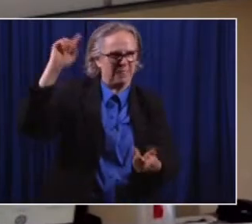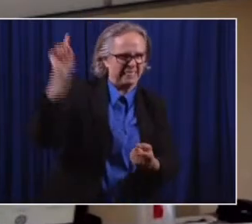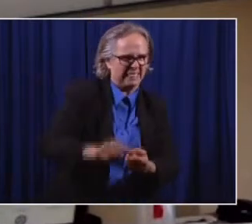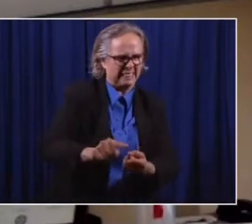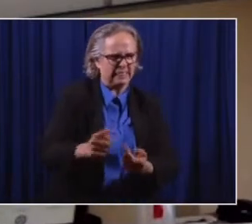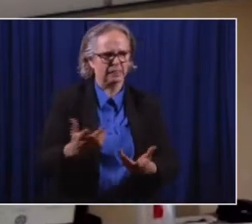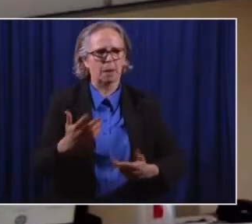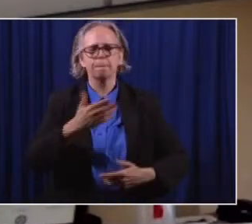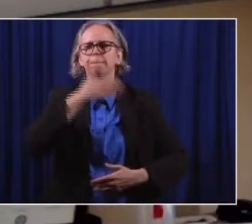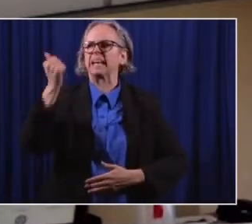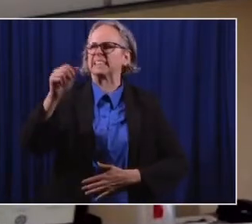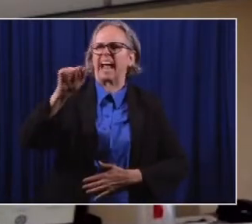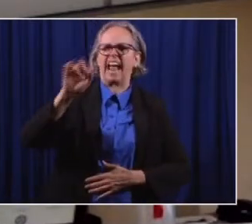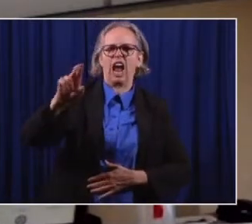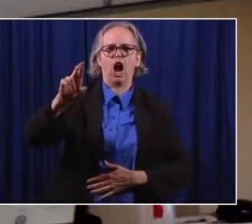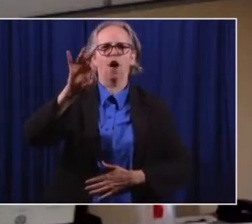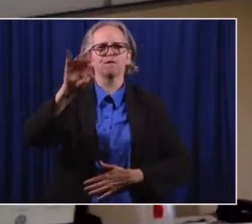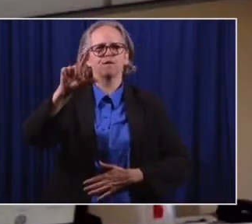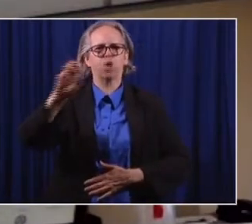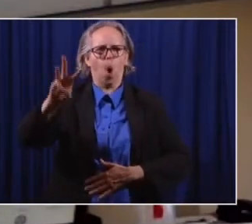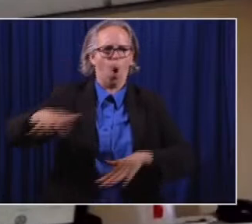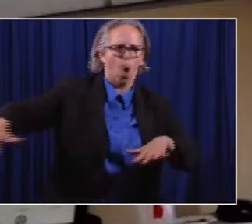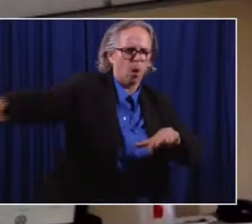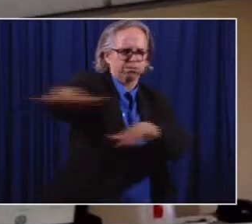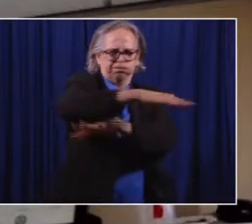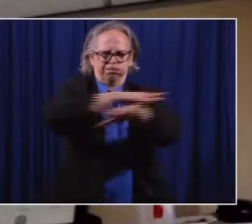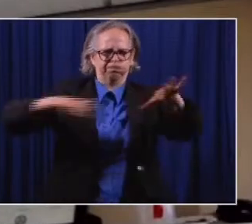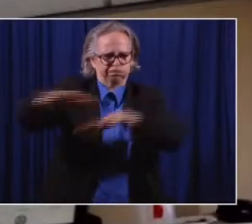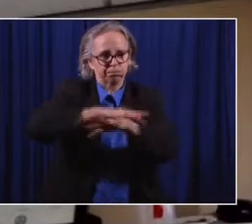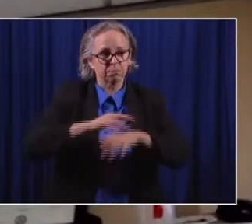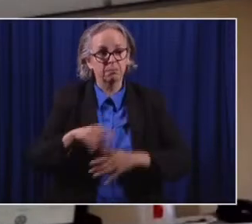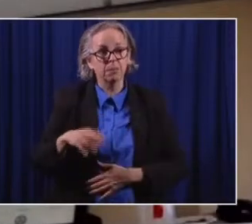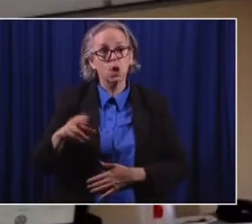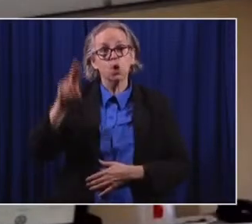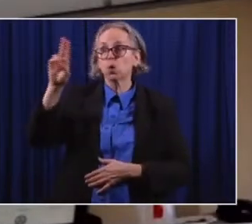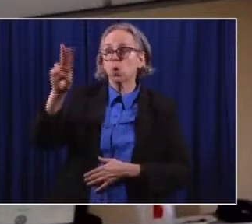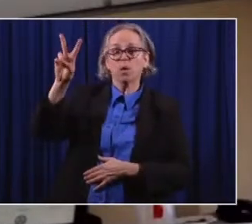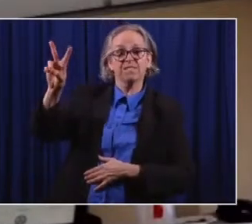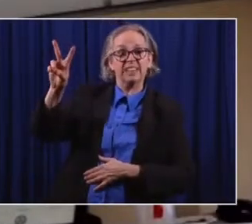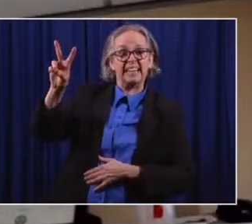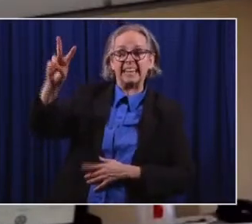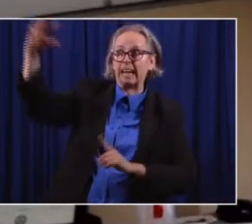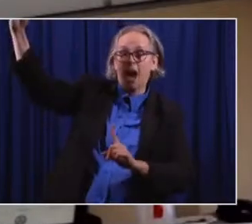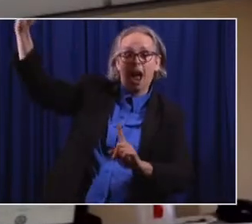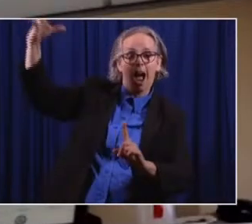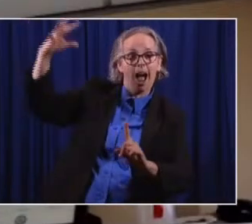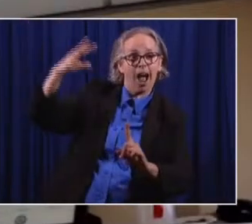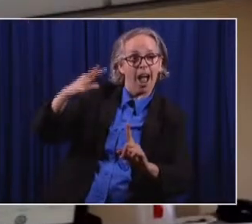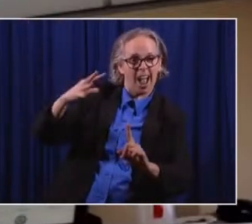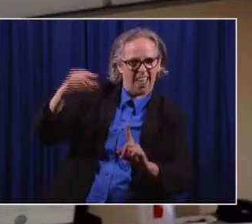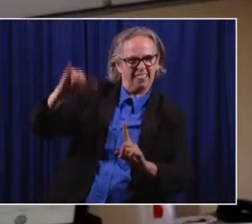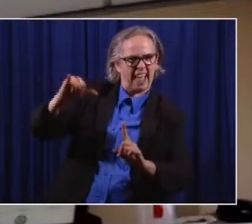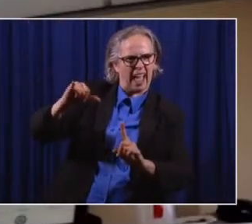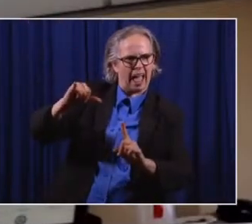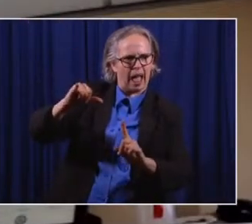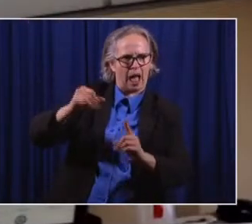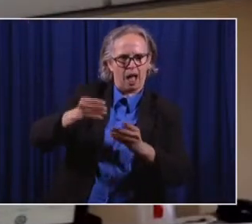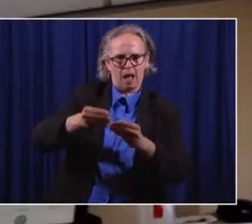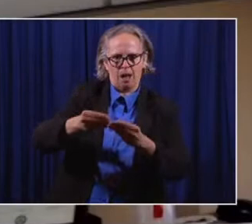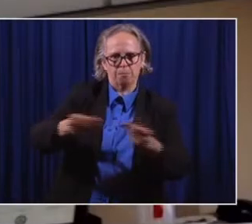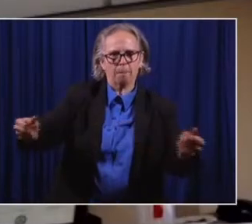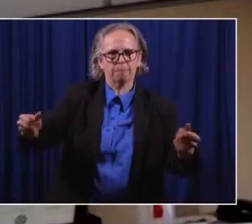volume. Plus you have all the other dynamics of things like UV exposure, you just being able to move around in